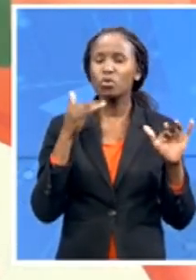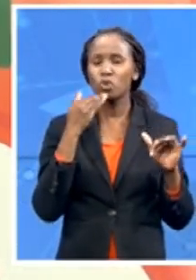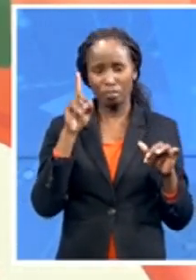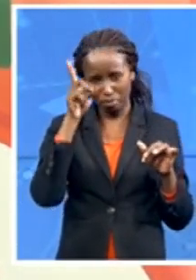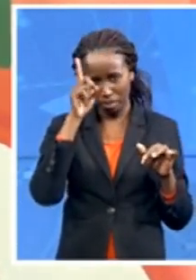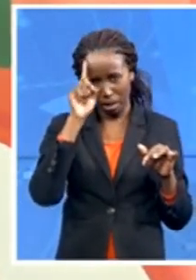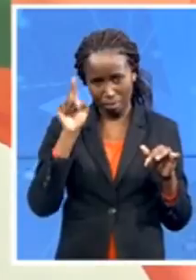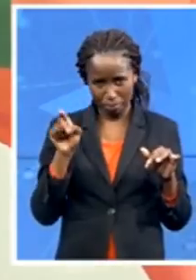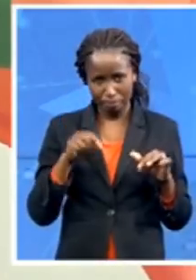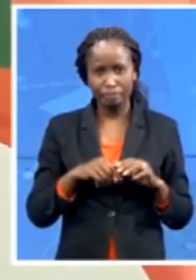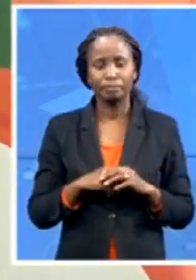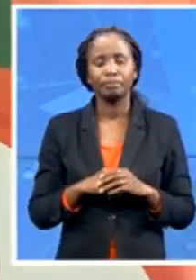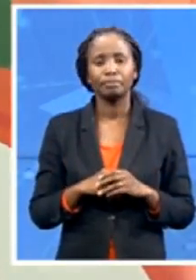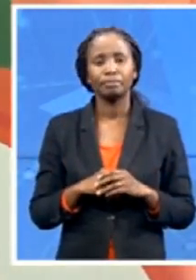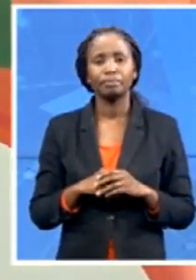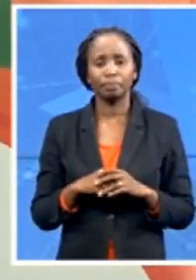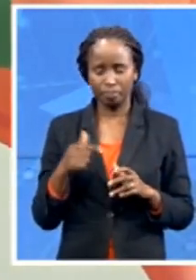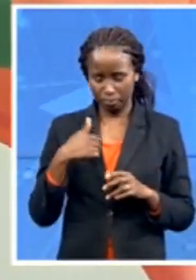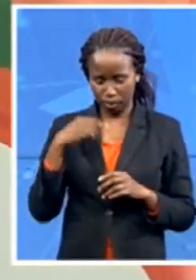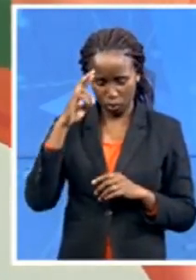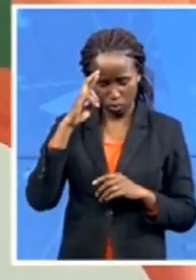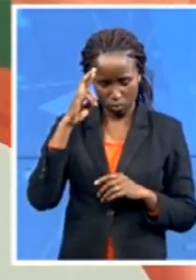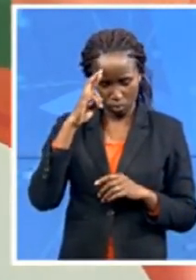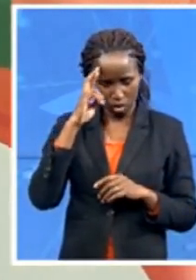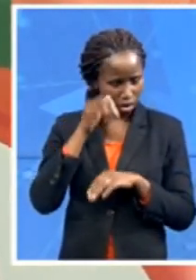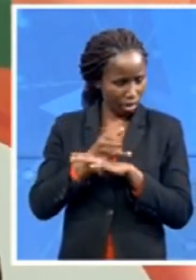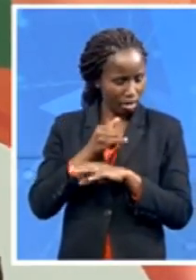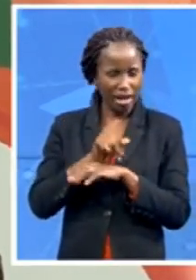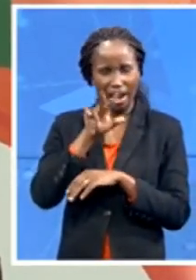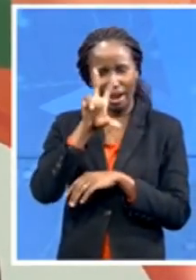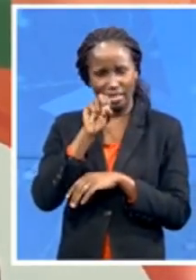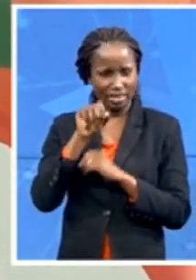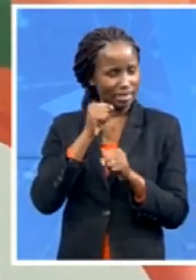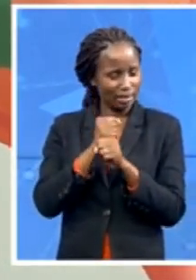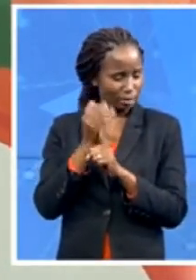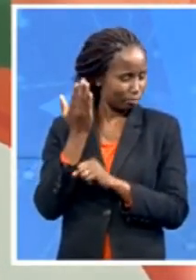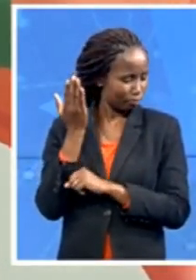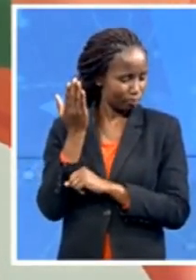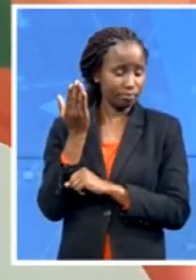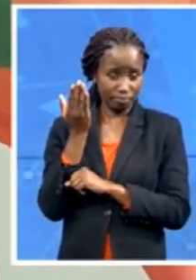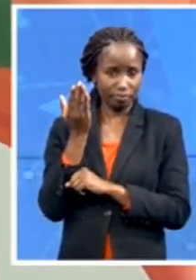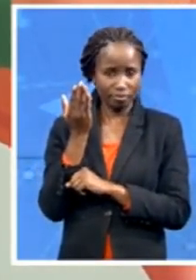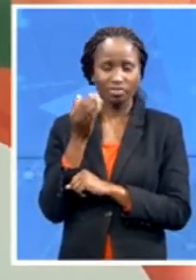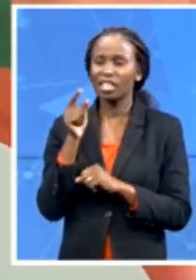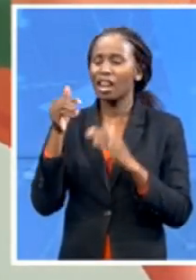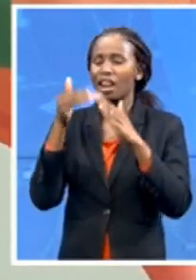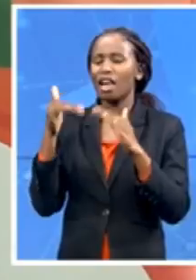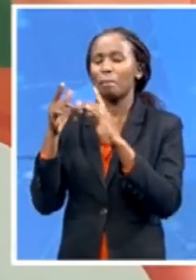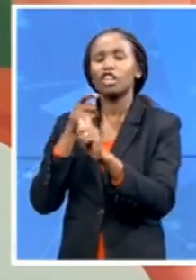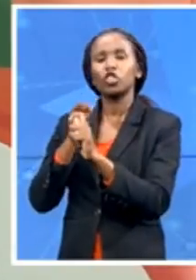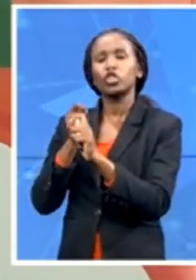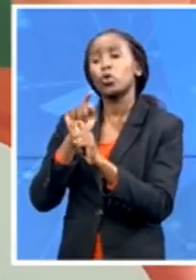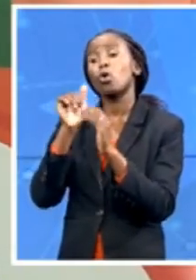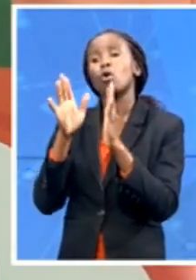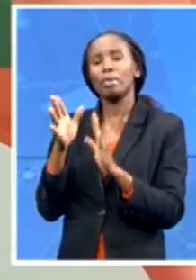Ikumbula kwango early 80s. Lama chocho mbesi kampeina pa na lapa kwa